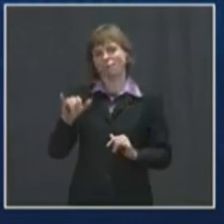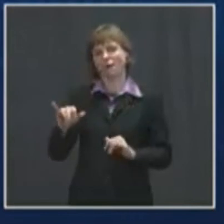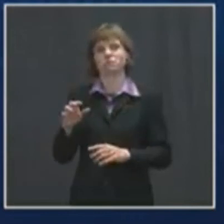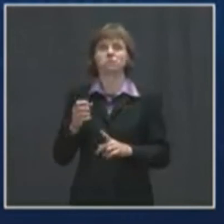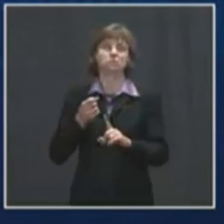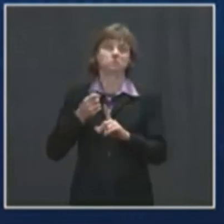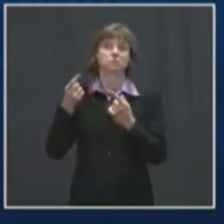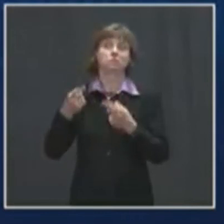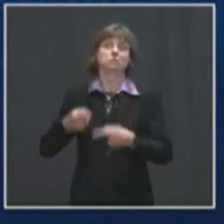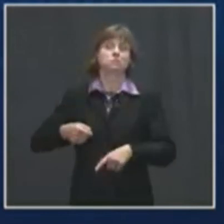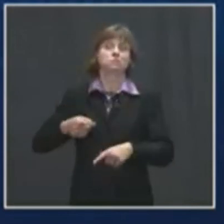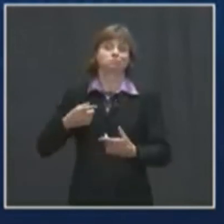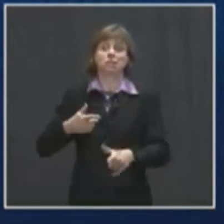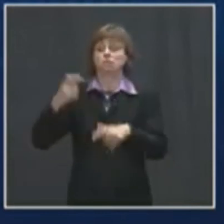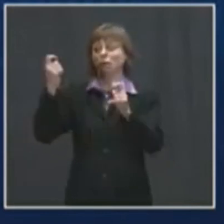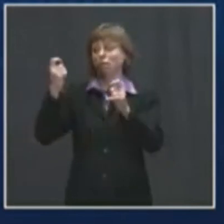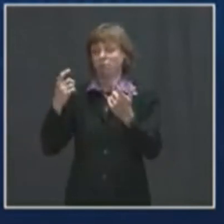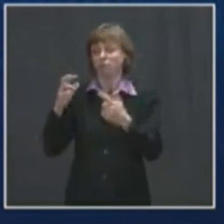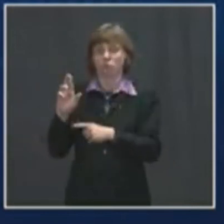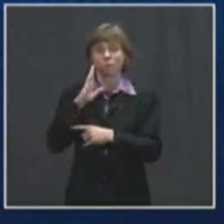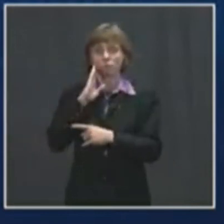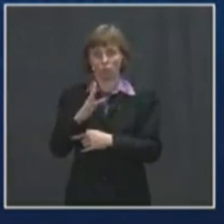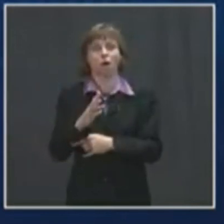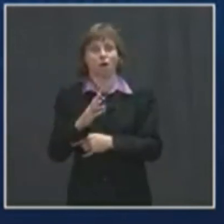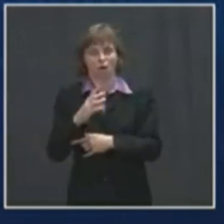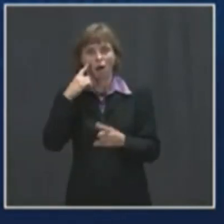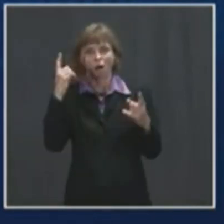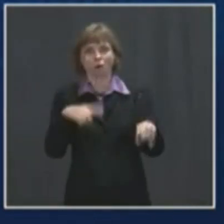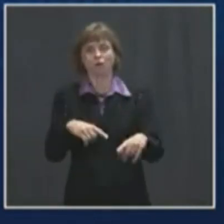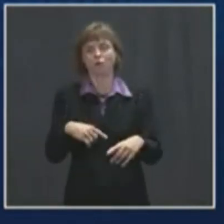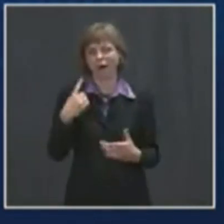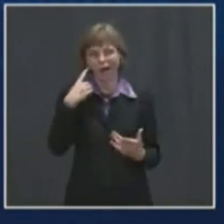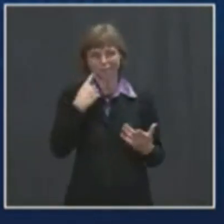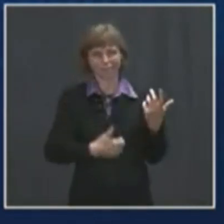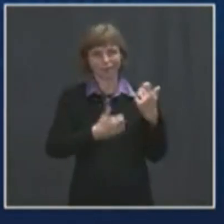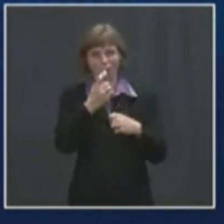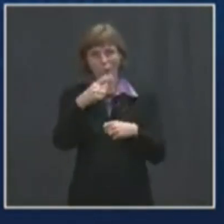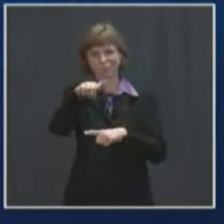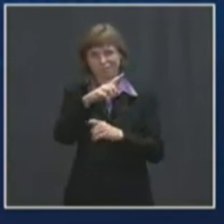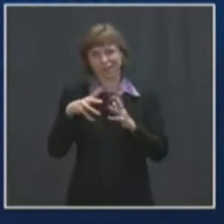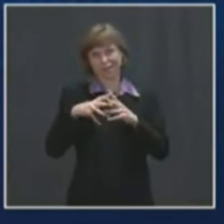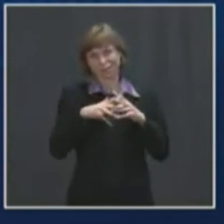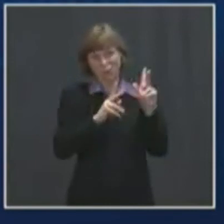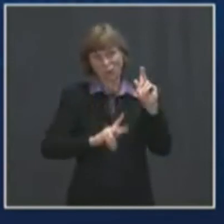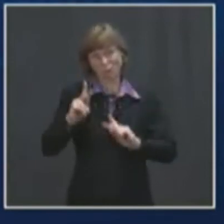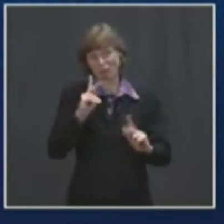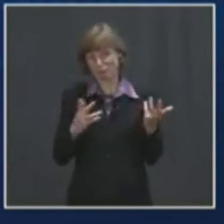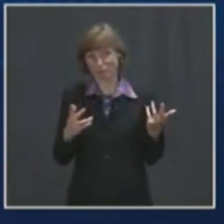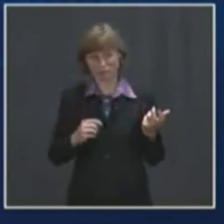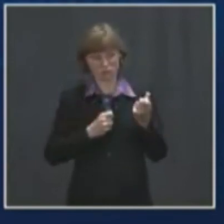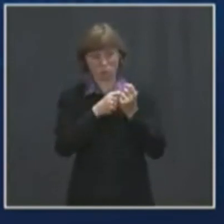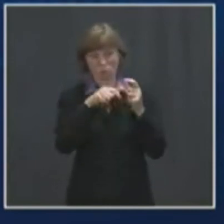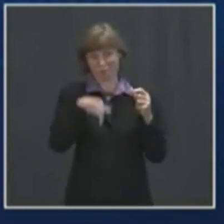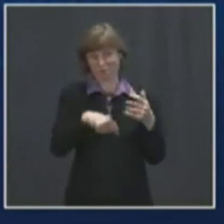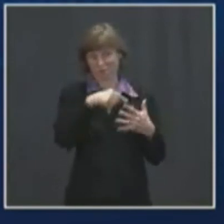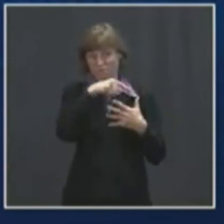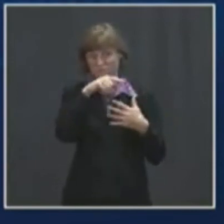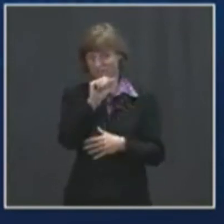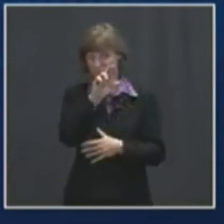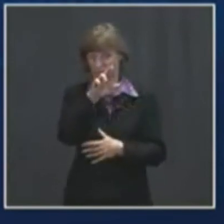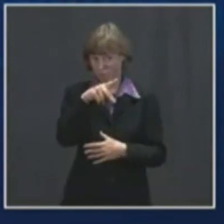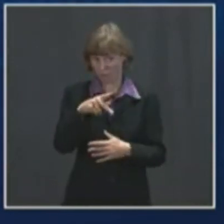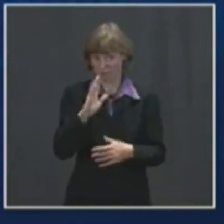think, one, the vast majority of the American people support this package that would bring